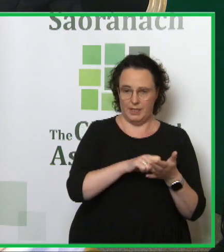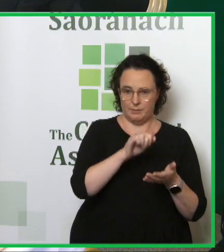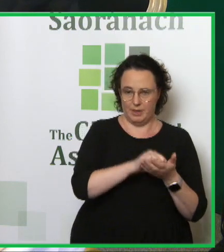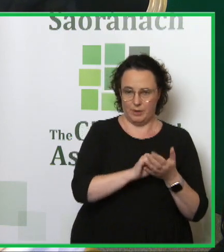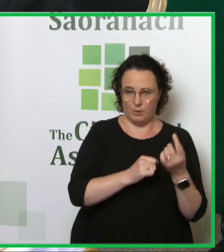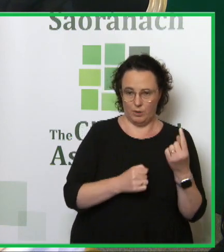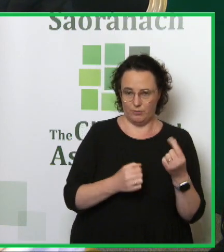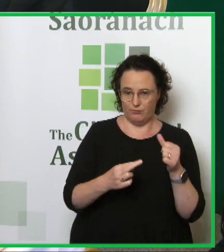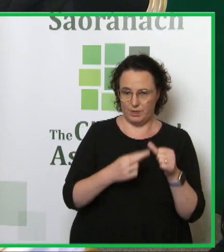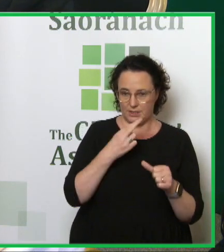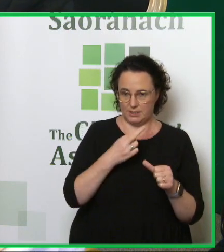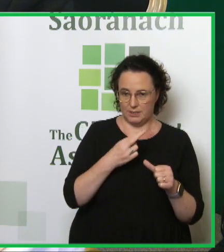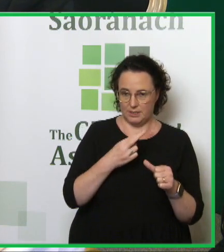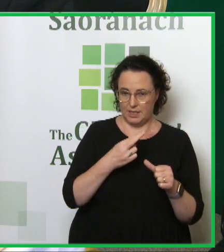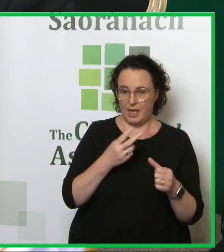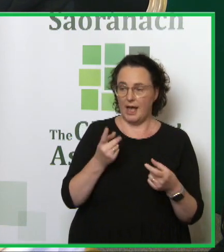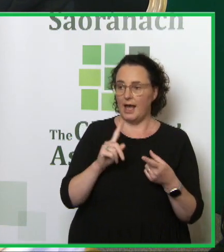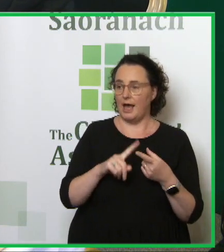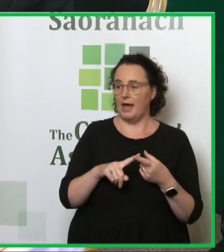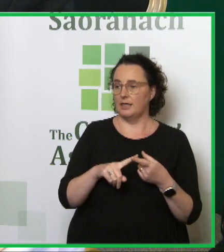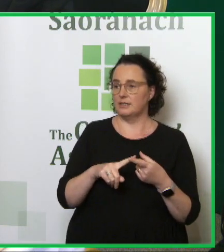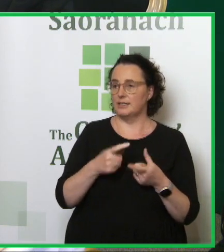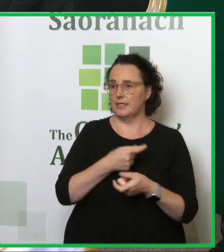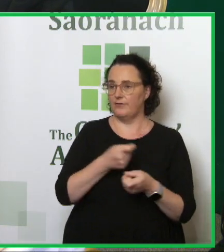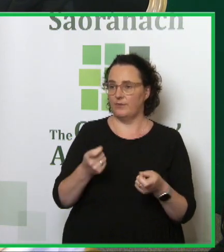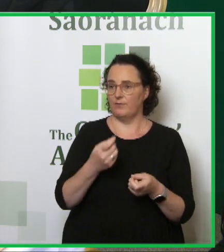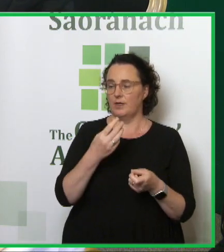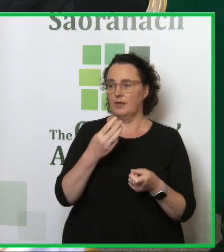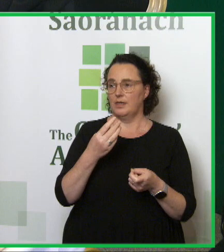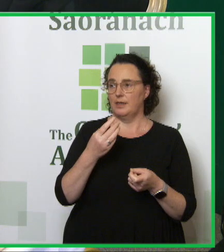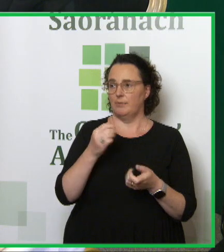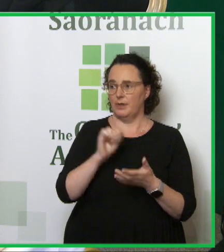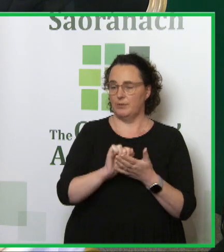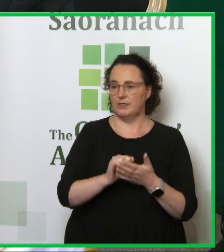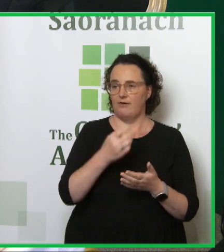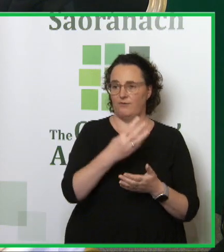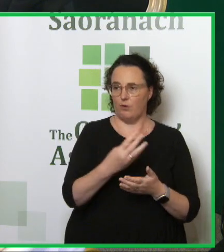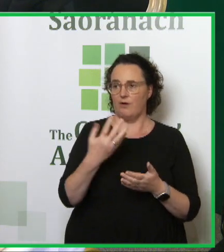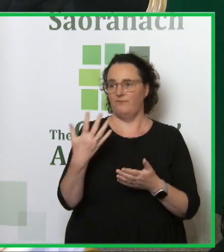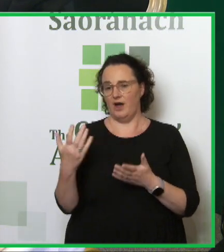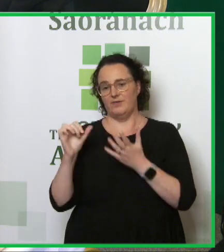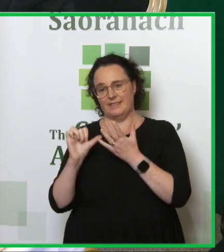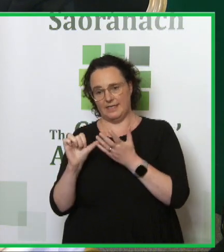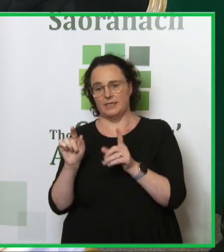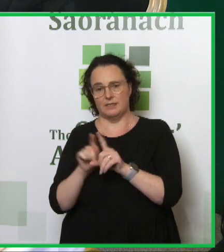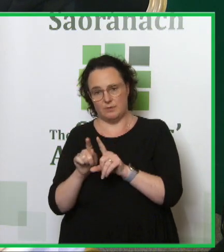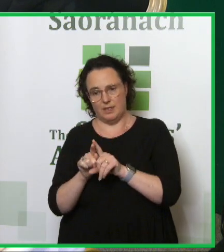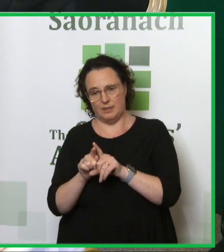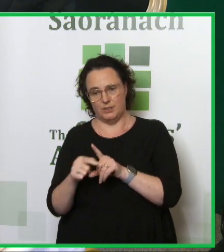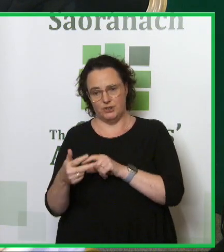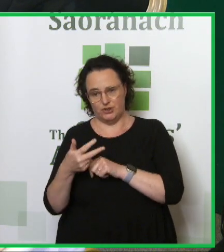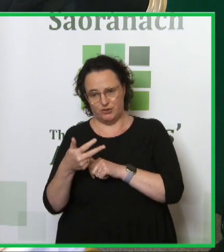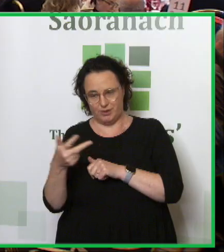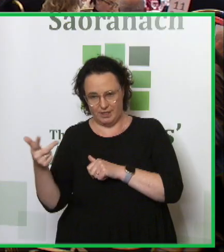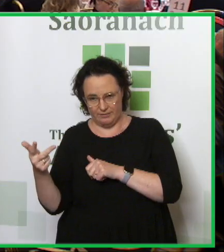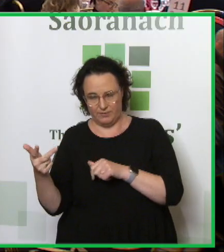distribute ballot paper 1, and can we also distribute 4, 5 and 6 out to everybody? Yeah. So ballot paper 1, we're going to